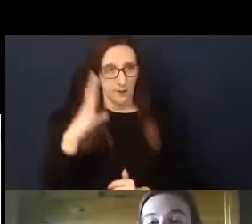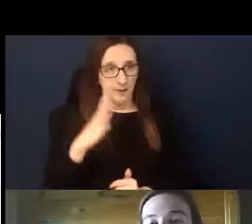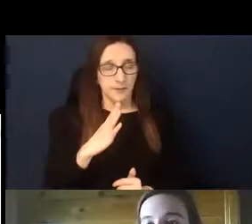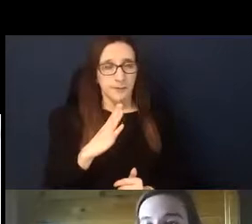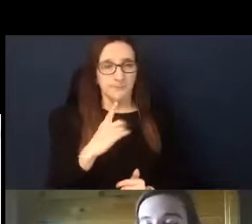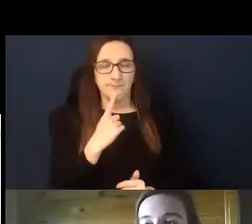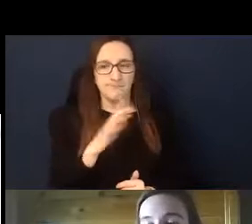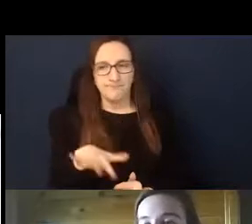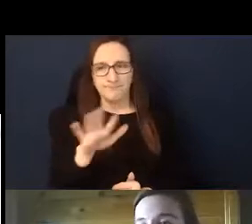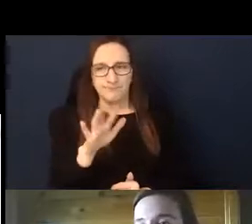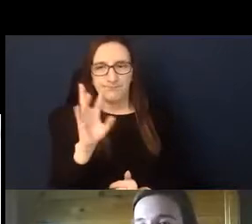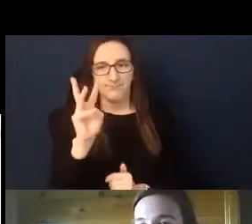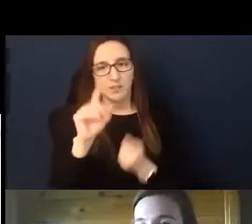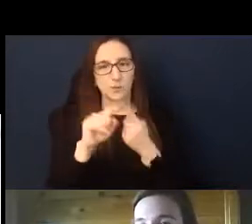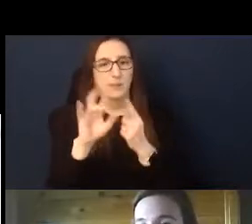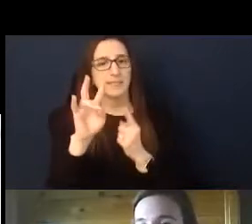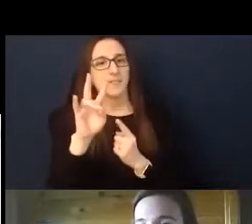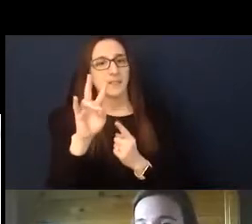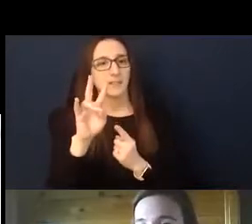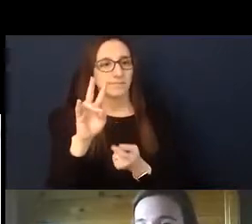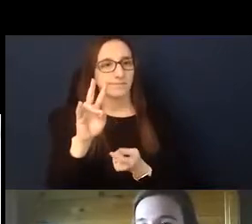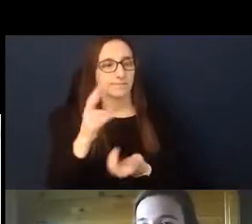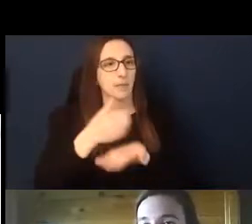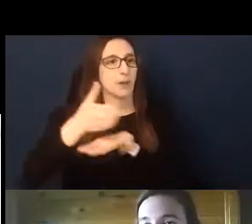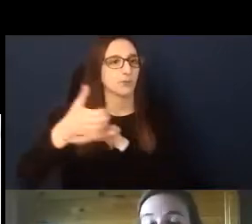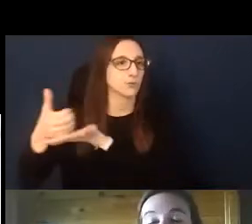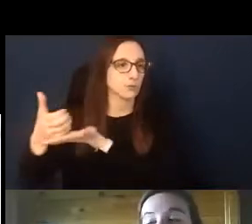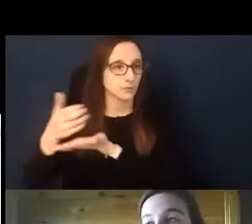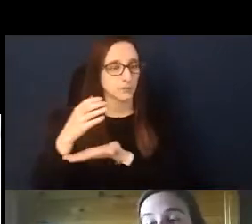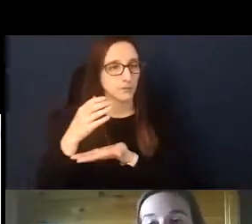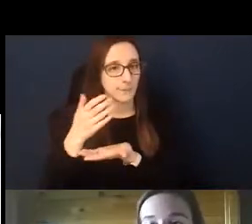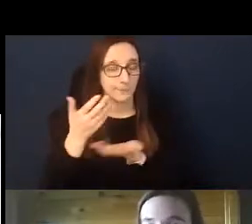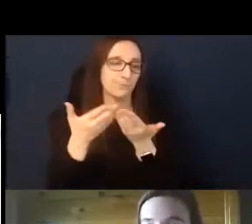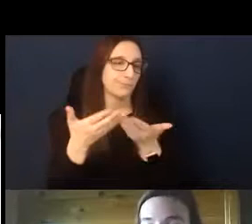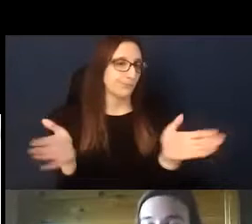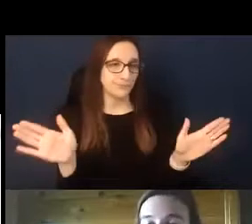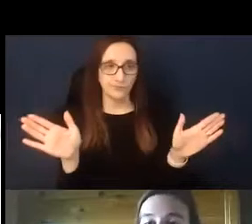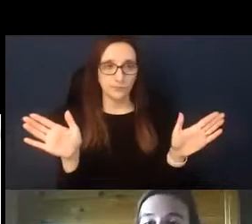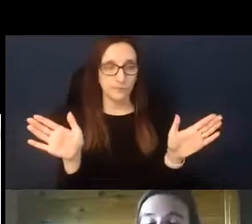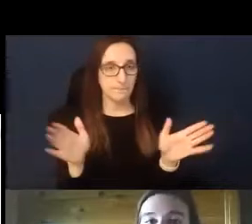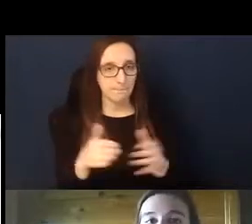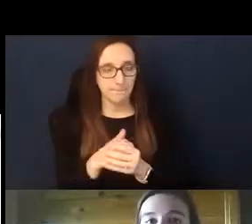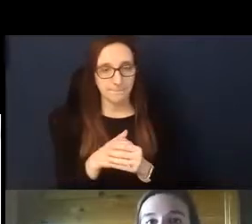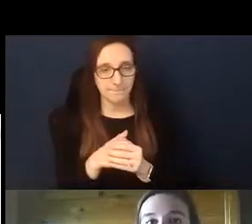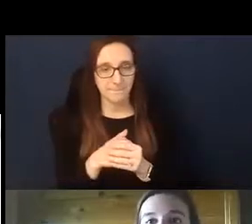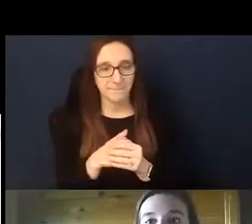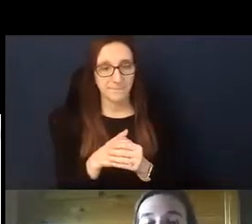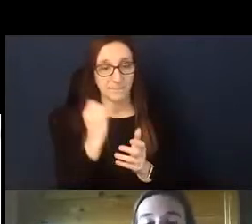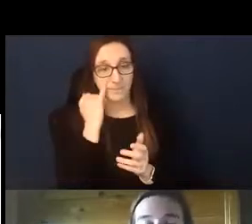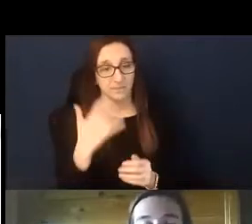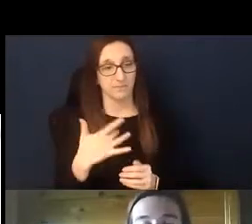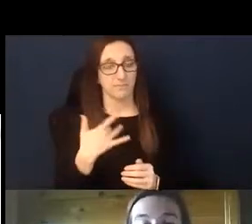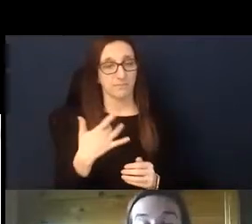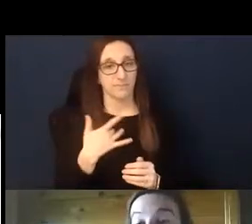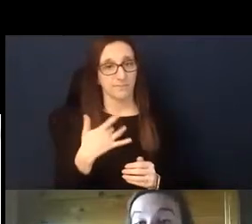say 6 to 7 water bottles a day. Just as a generalization, if you find